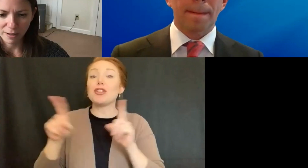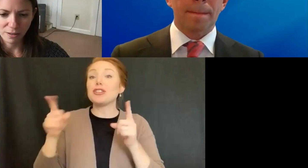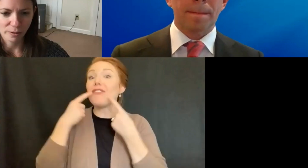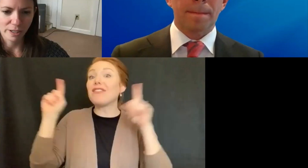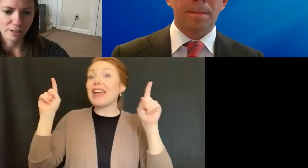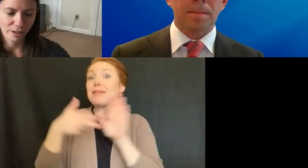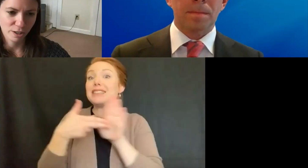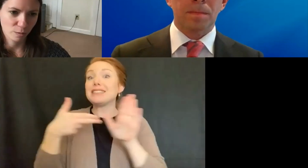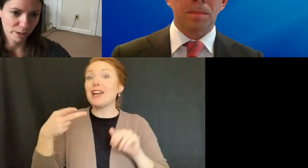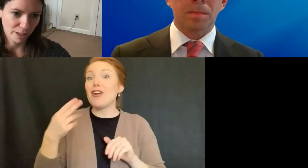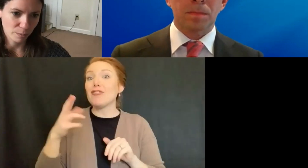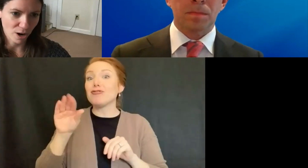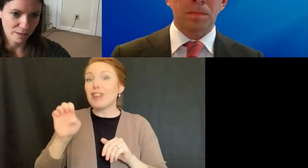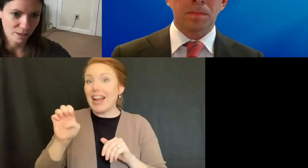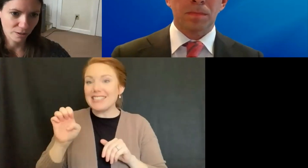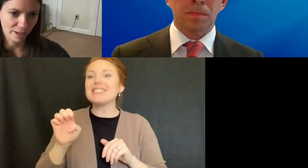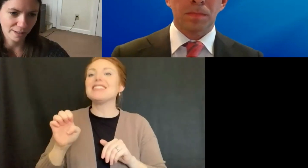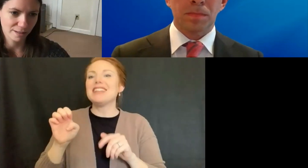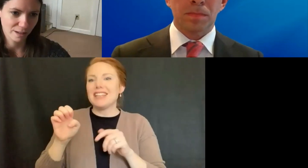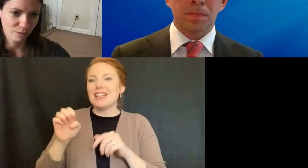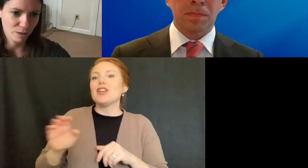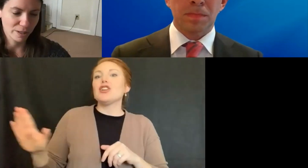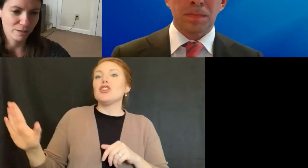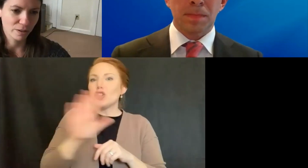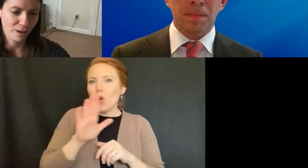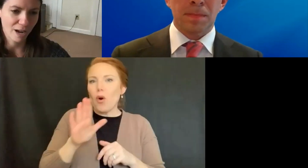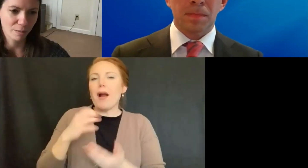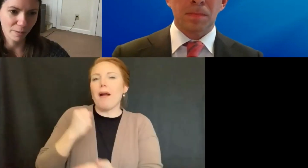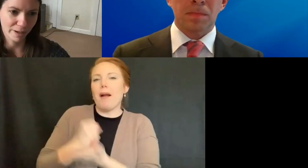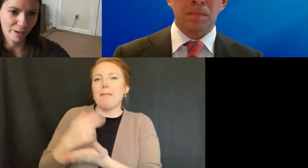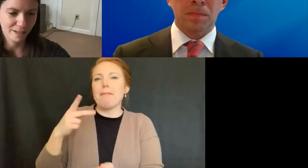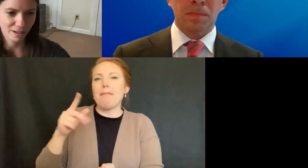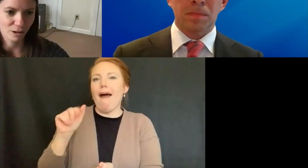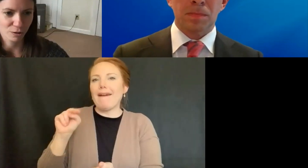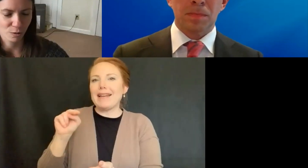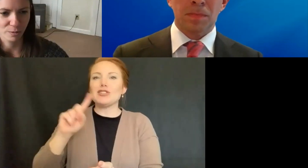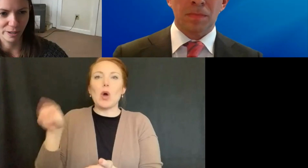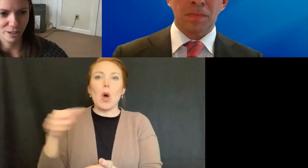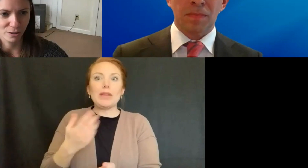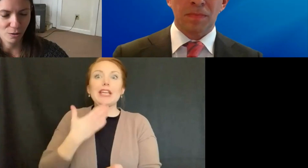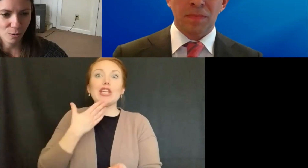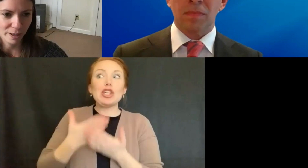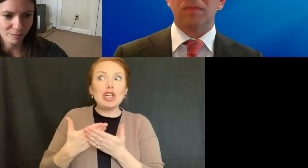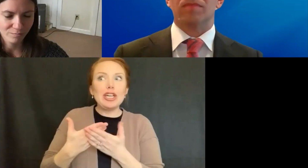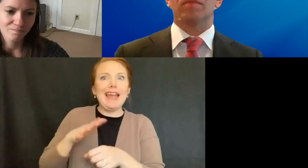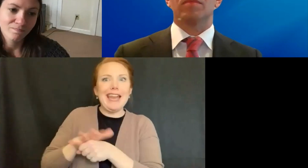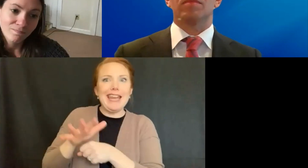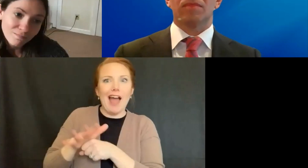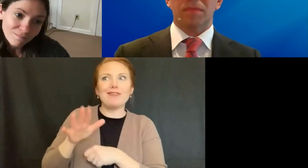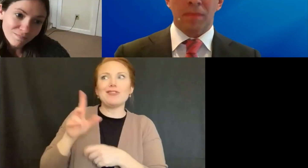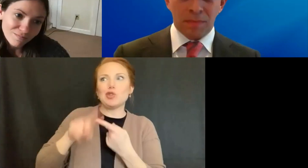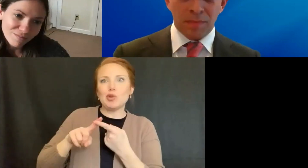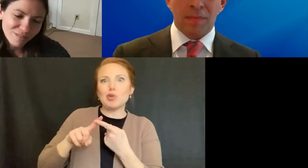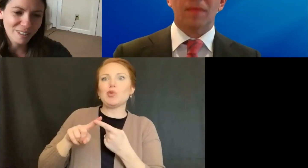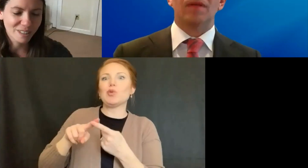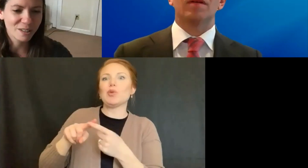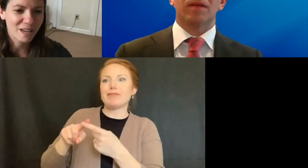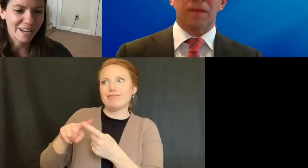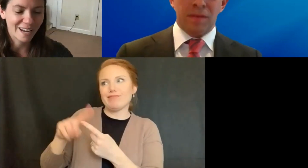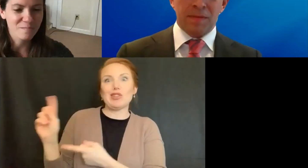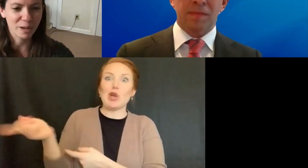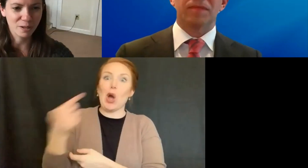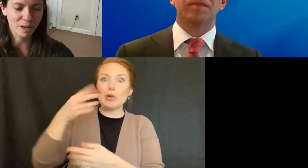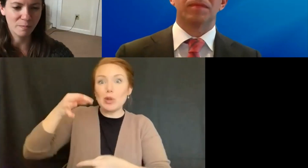your patent is only as good as your ability to prosecute against it, which means if you don't have the money to take a large corporation to court,